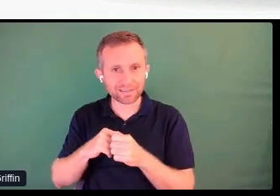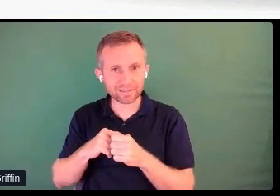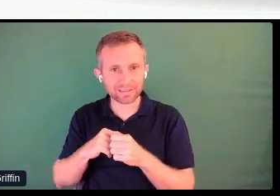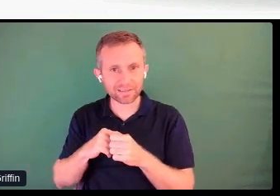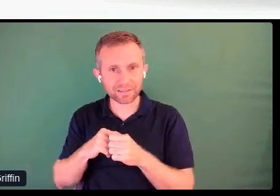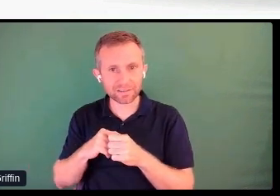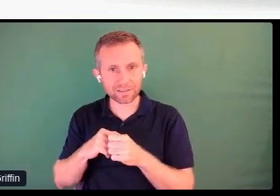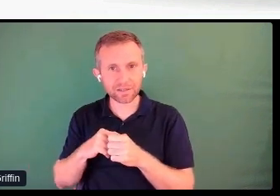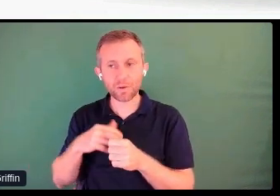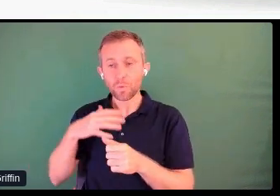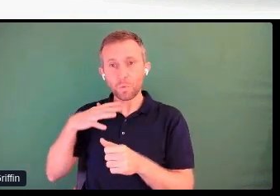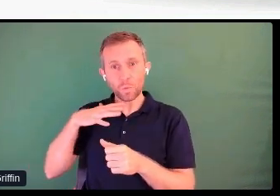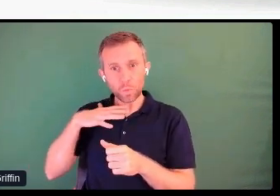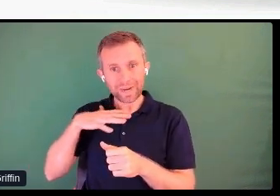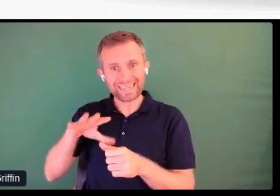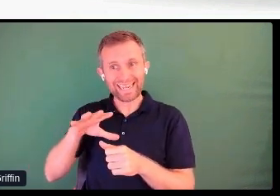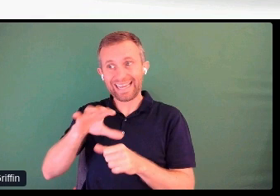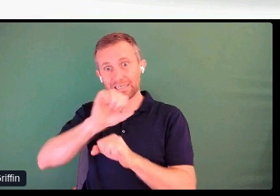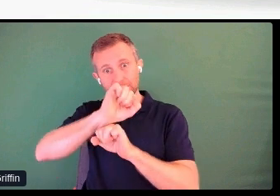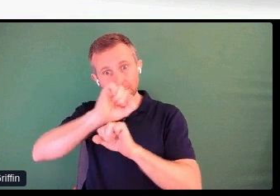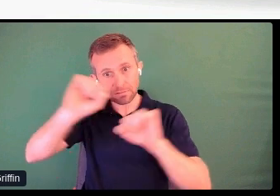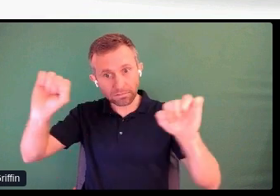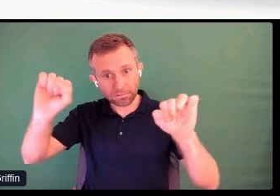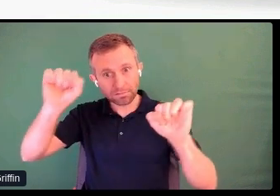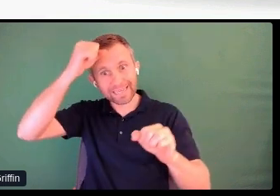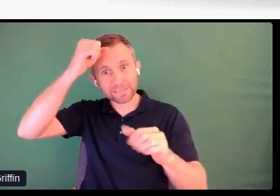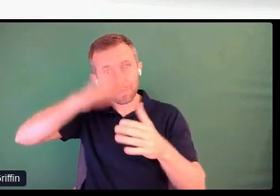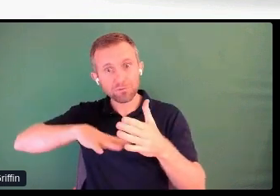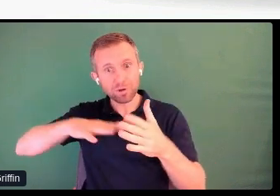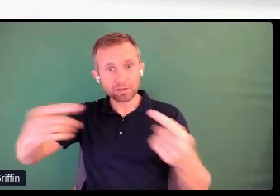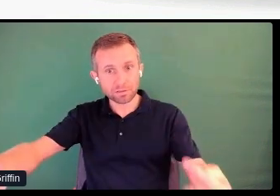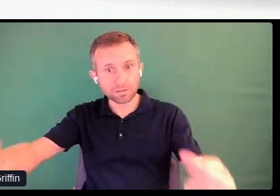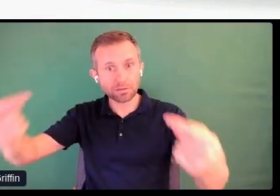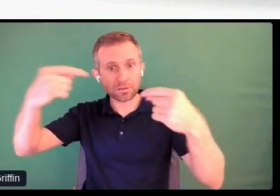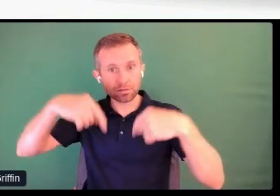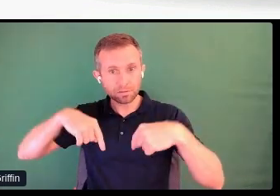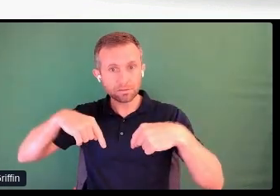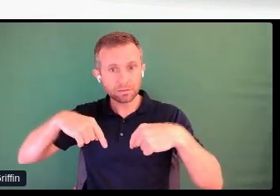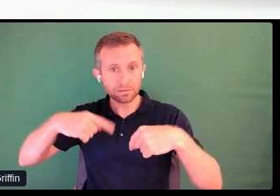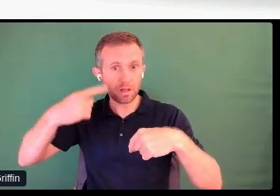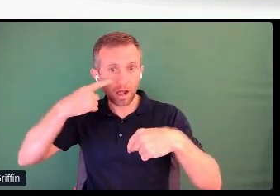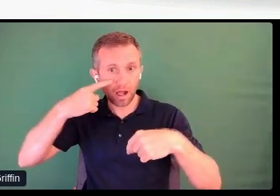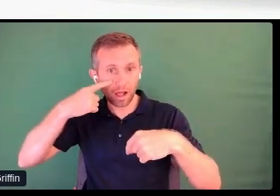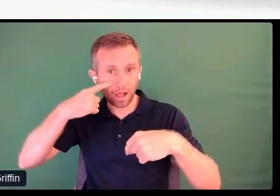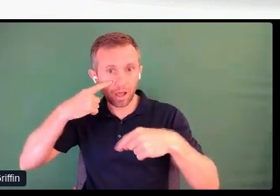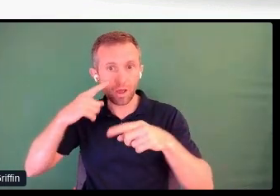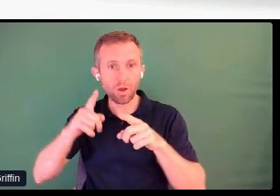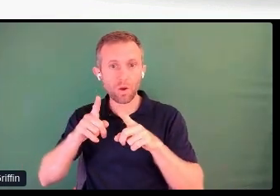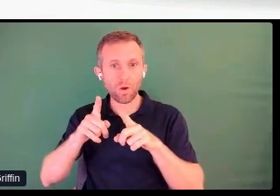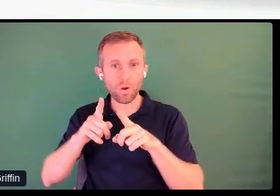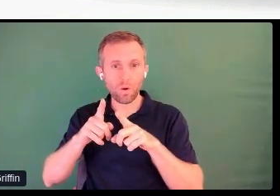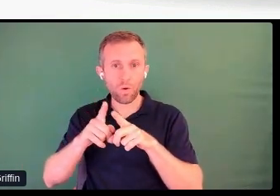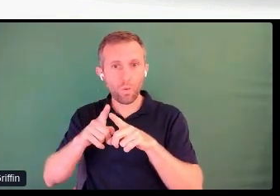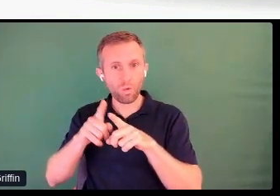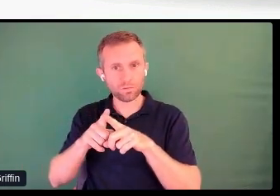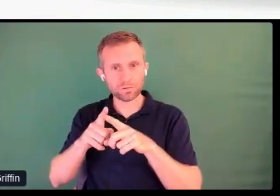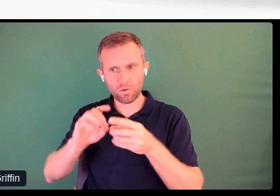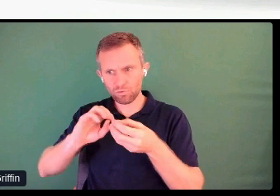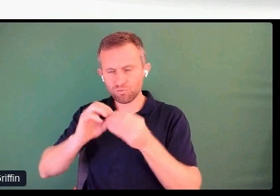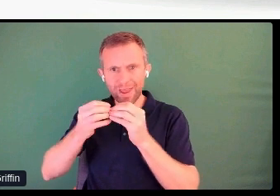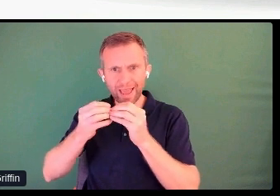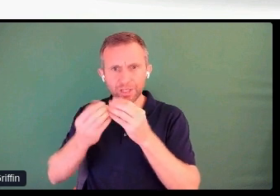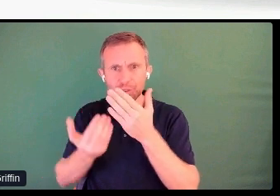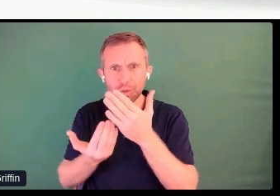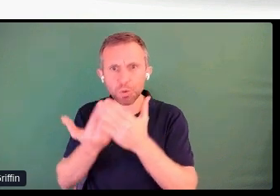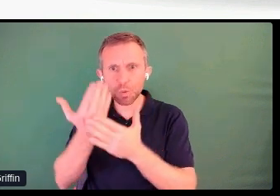fully participate and contribute so they can achieve their goals. It means creating experiences that are better for everyone.